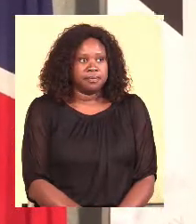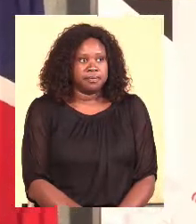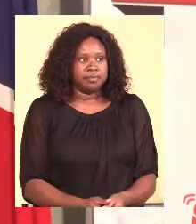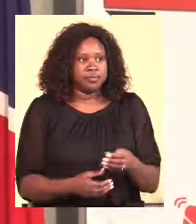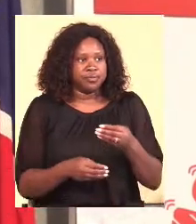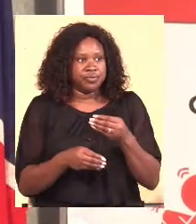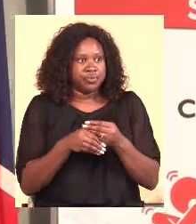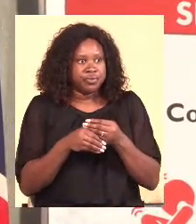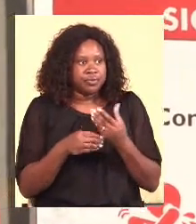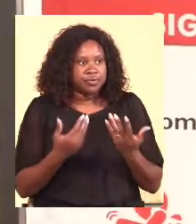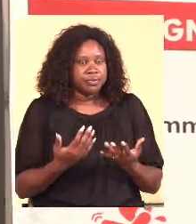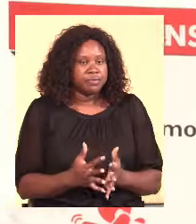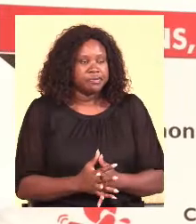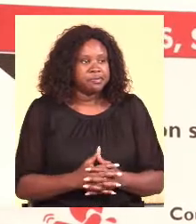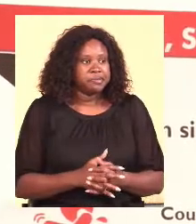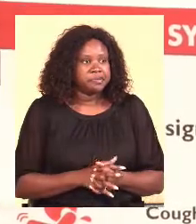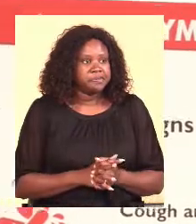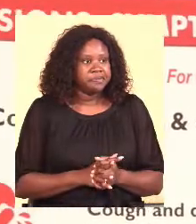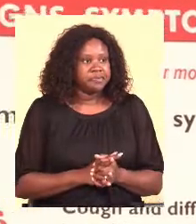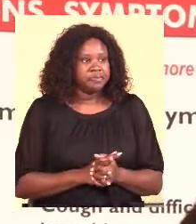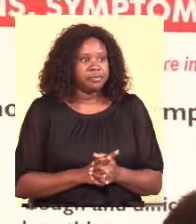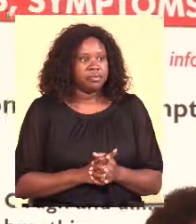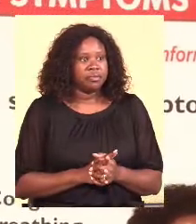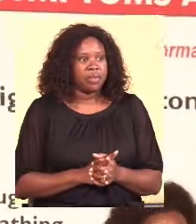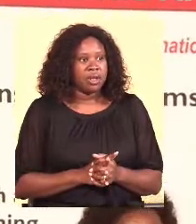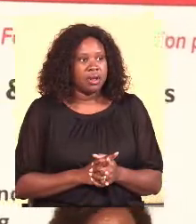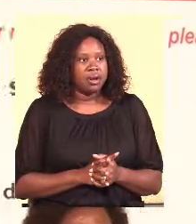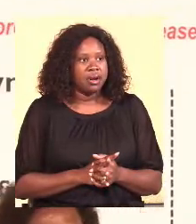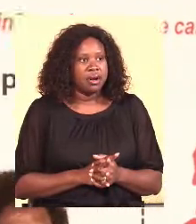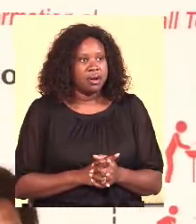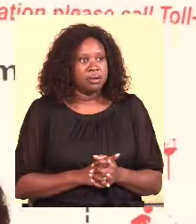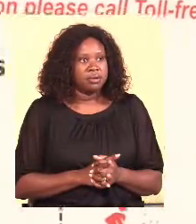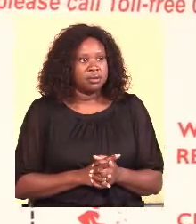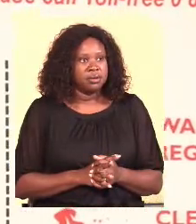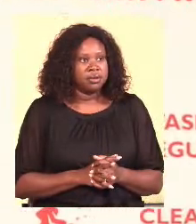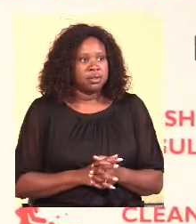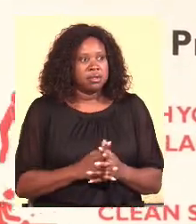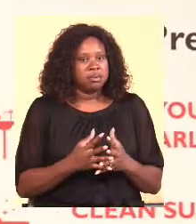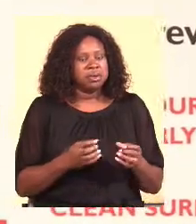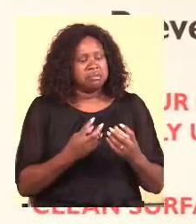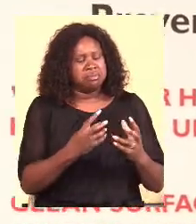I would just perhaps add on the mass